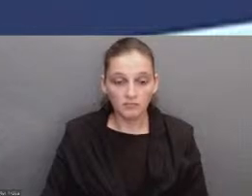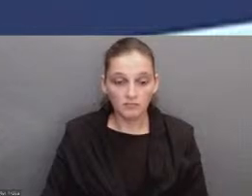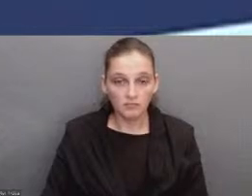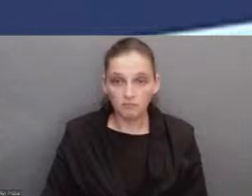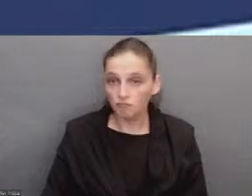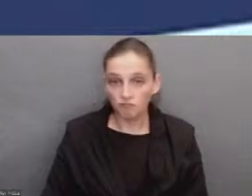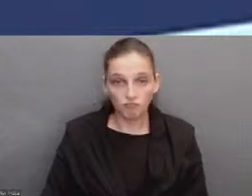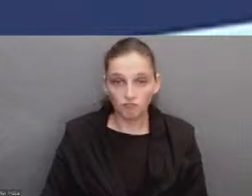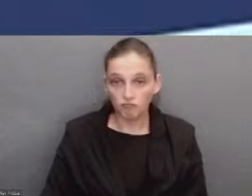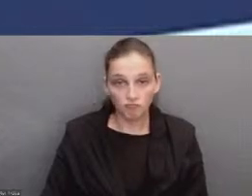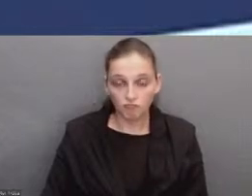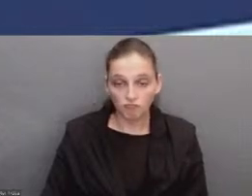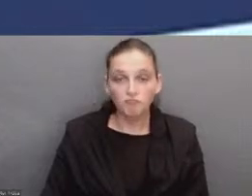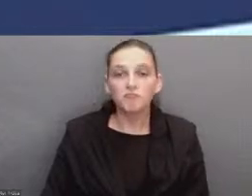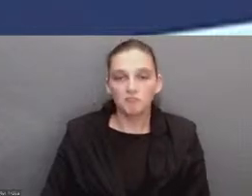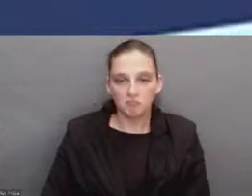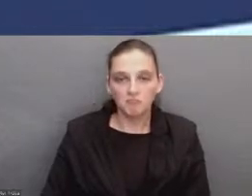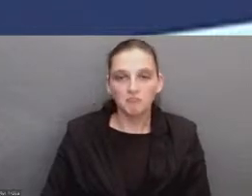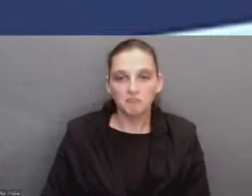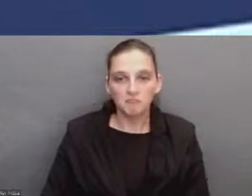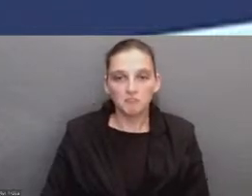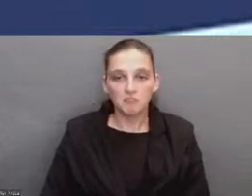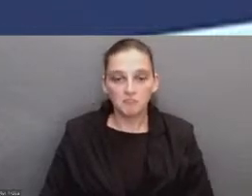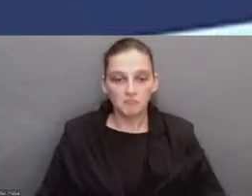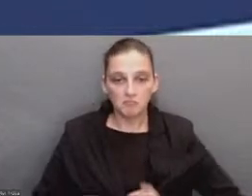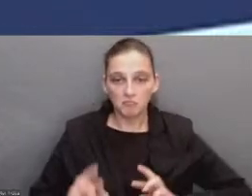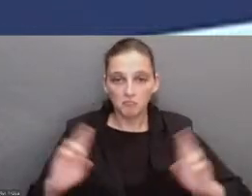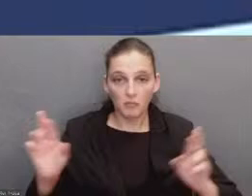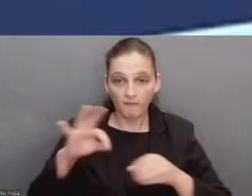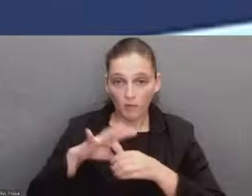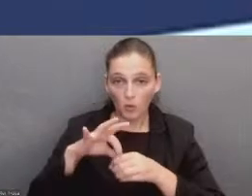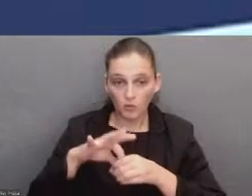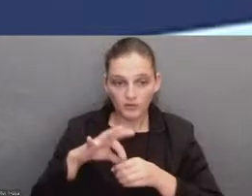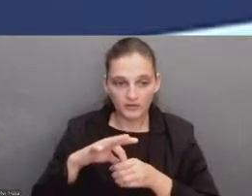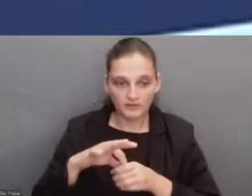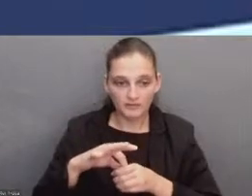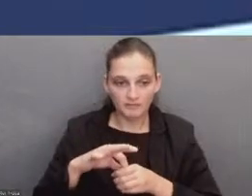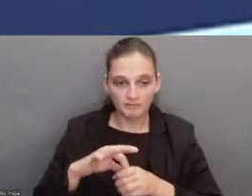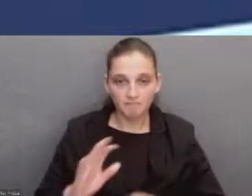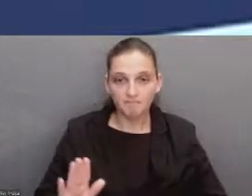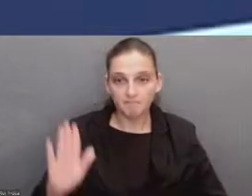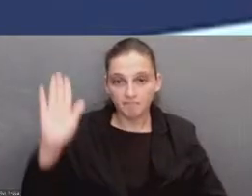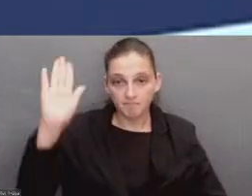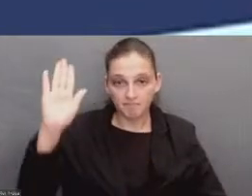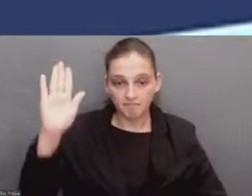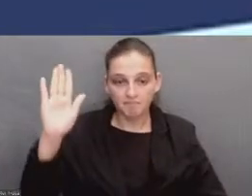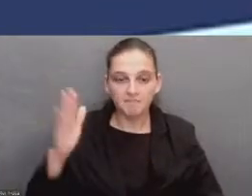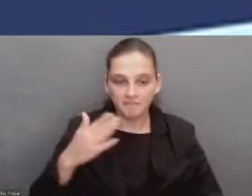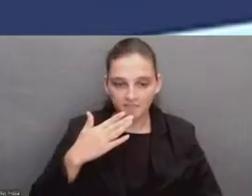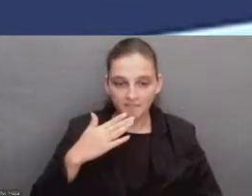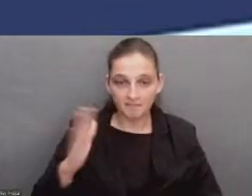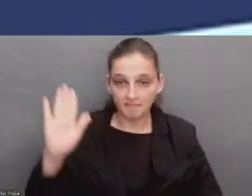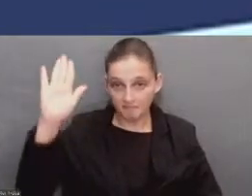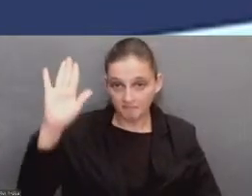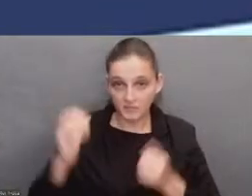Seeing none, we'll move to voting. Thank you. Please indicate, thank you, yays.